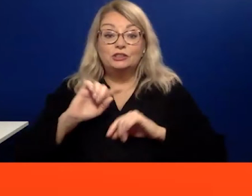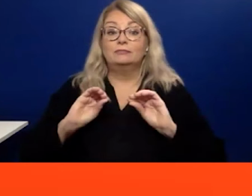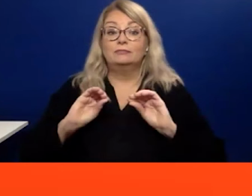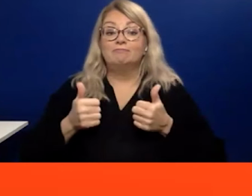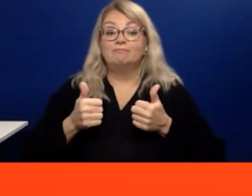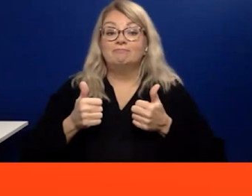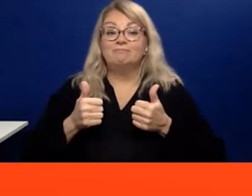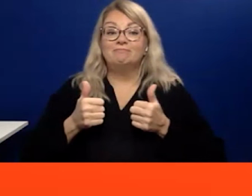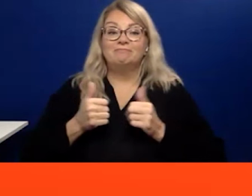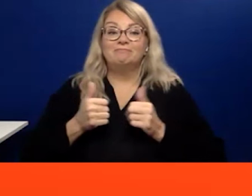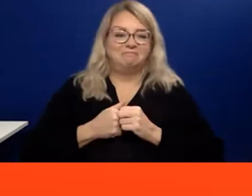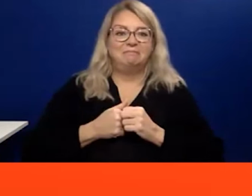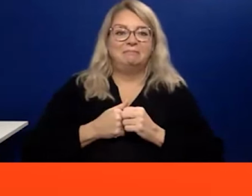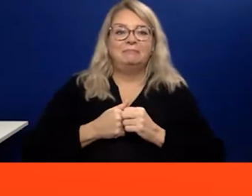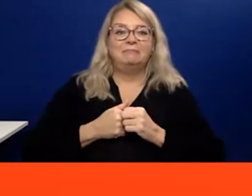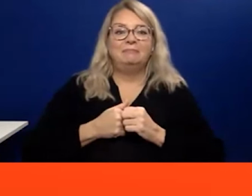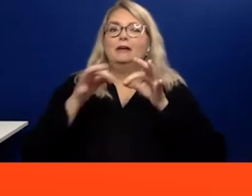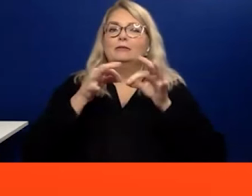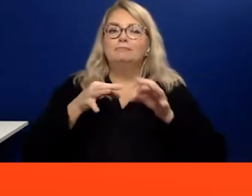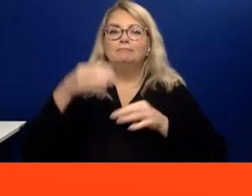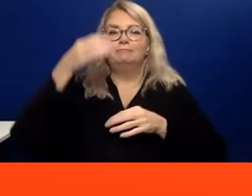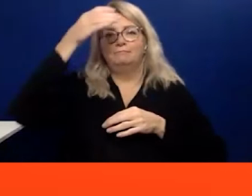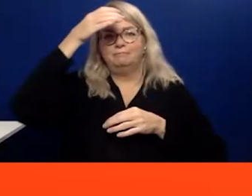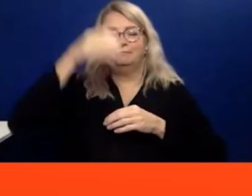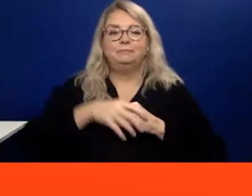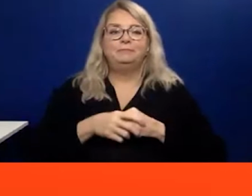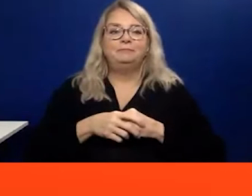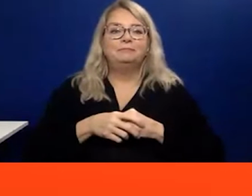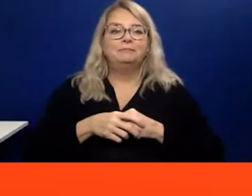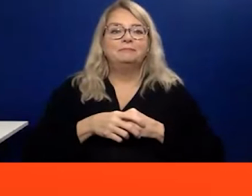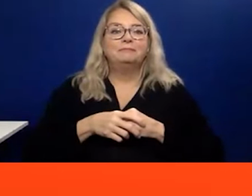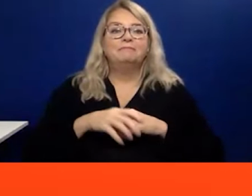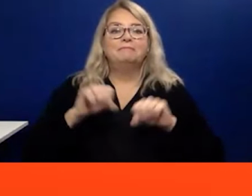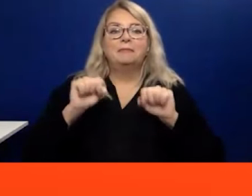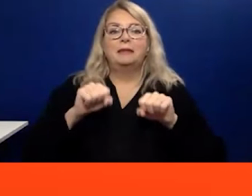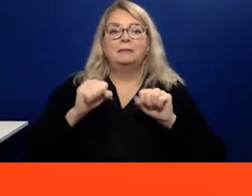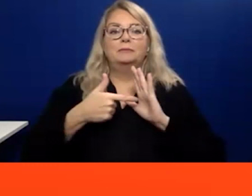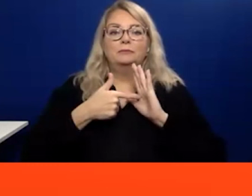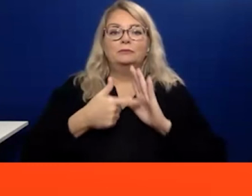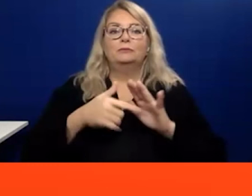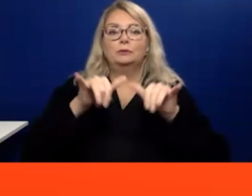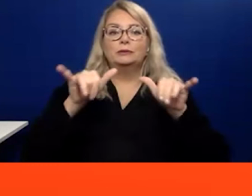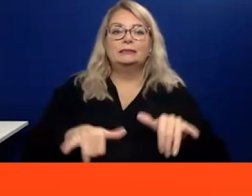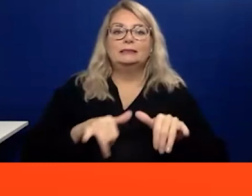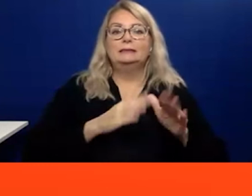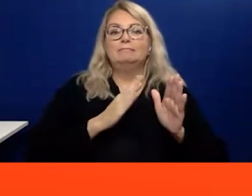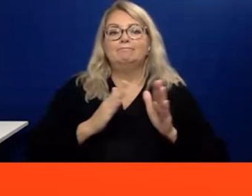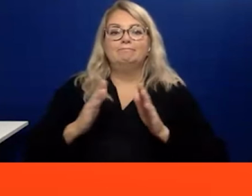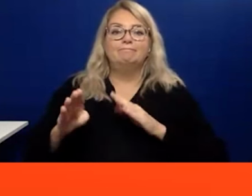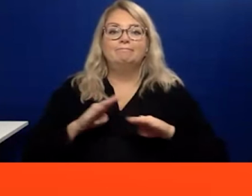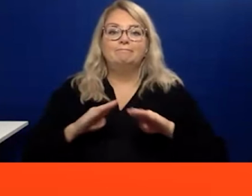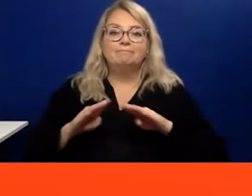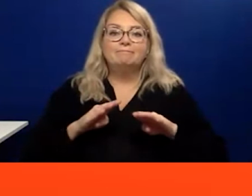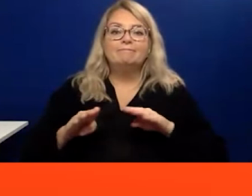So let's define competency. The ability to demonstrate a system or sequence of behavior that is